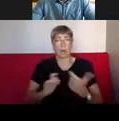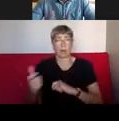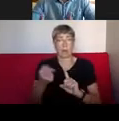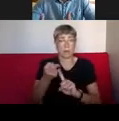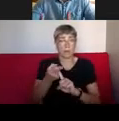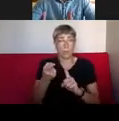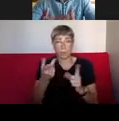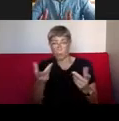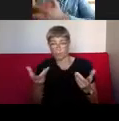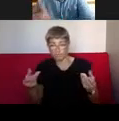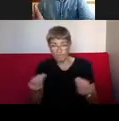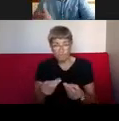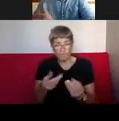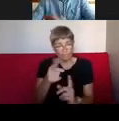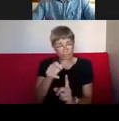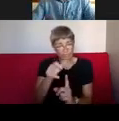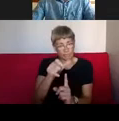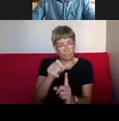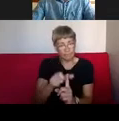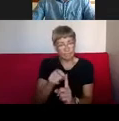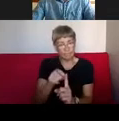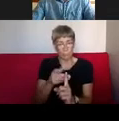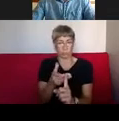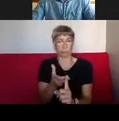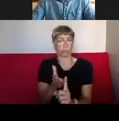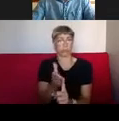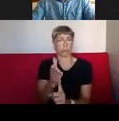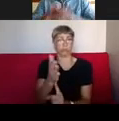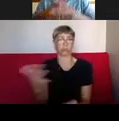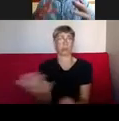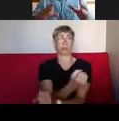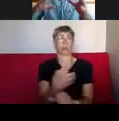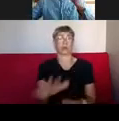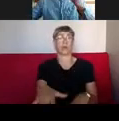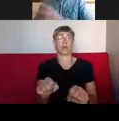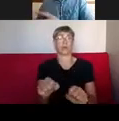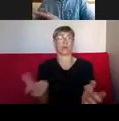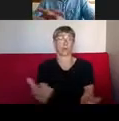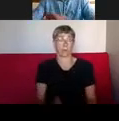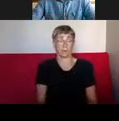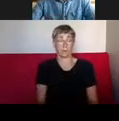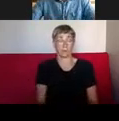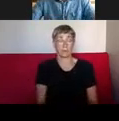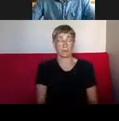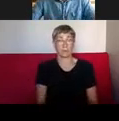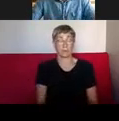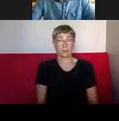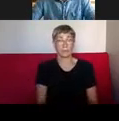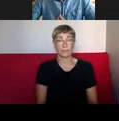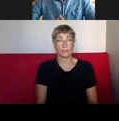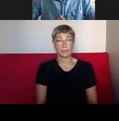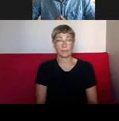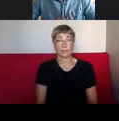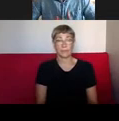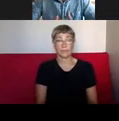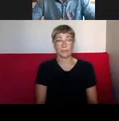employment. But this also means that if we are able this means that for getting these sustainable results, we also